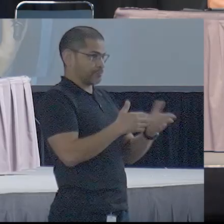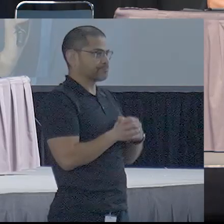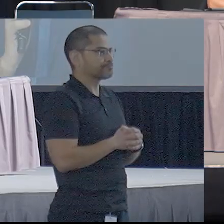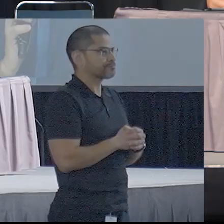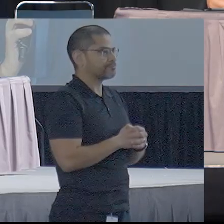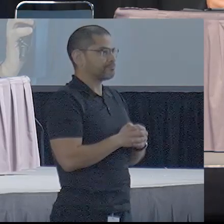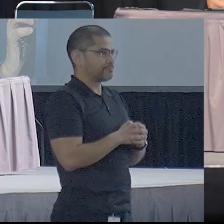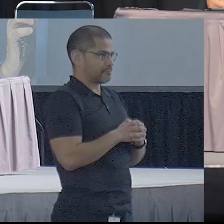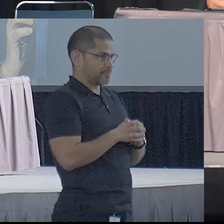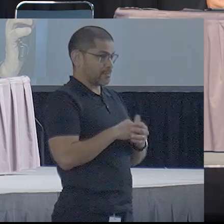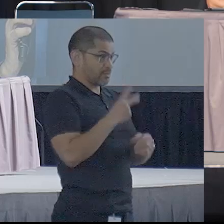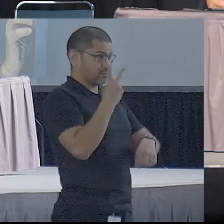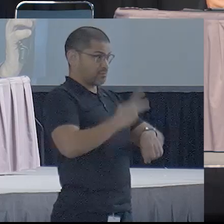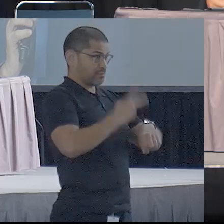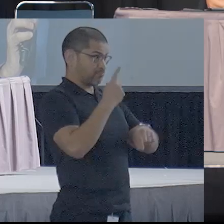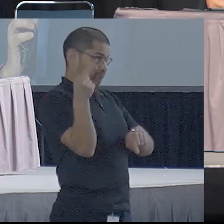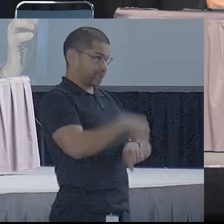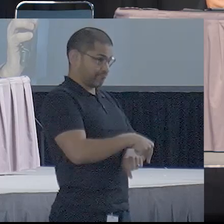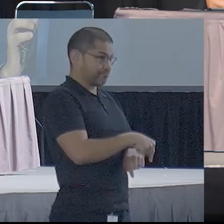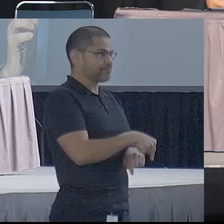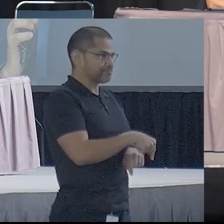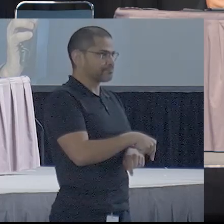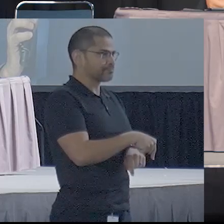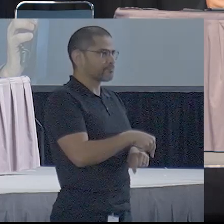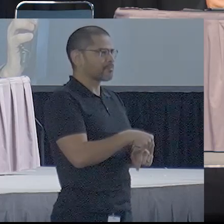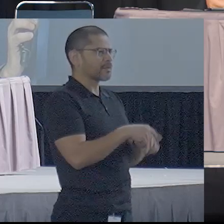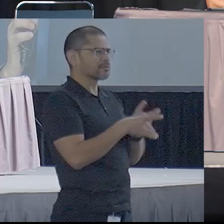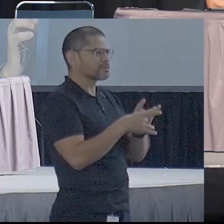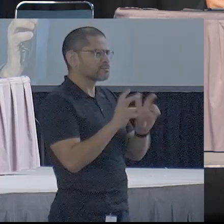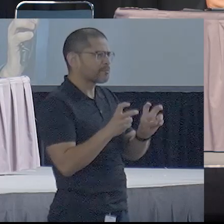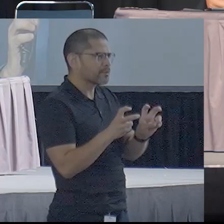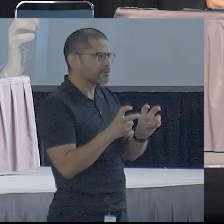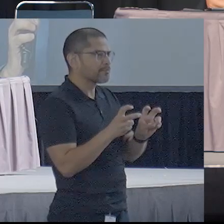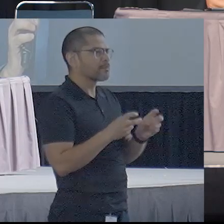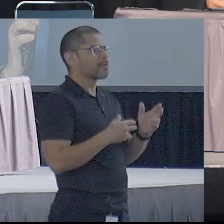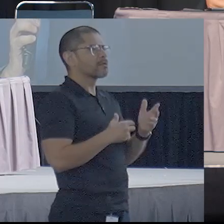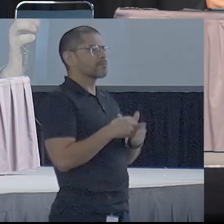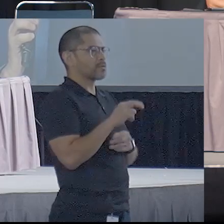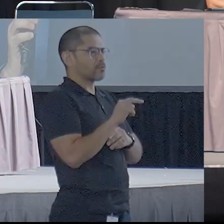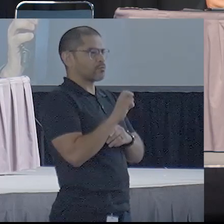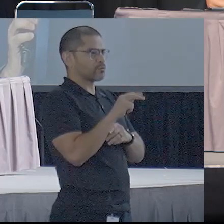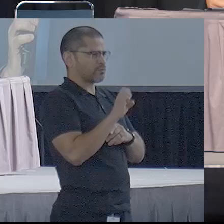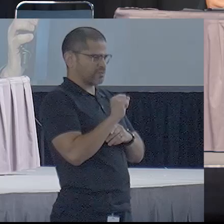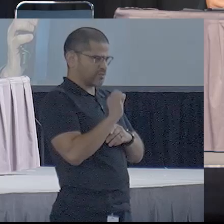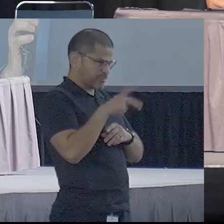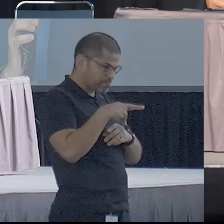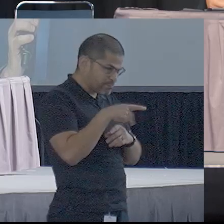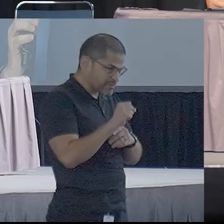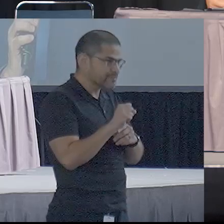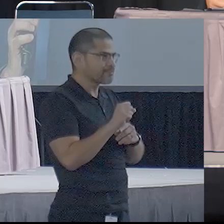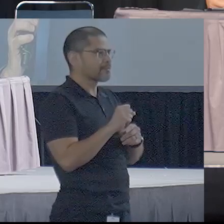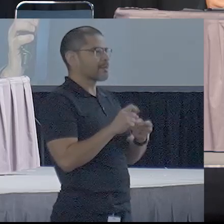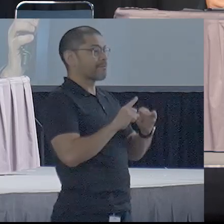event, is that the relationships that you build when you're here. We've already spoke to plenty of people out